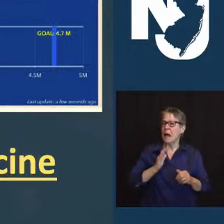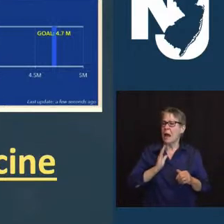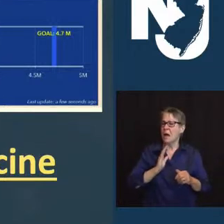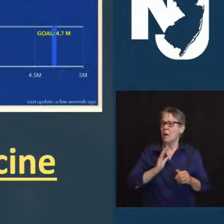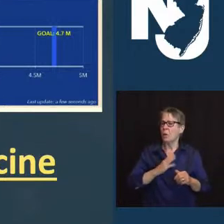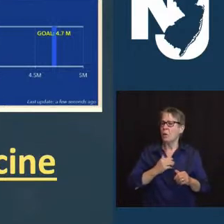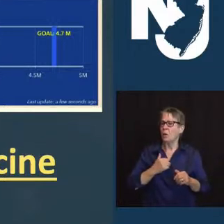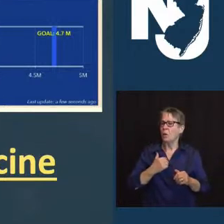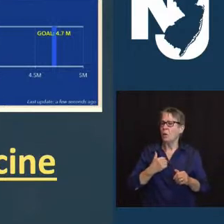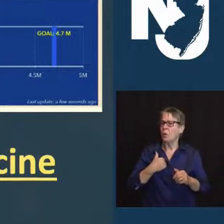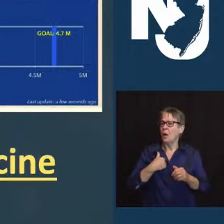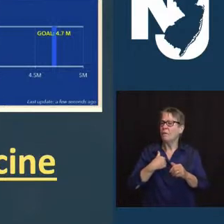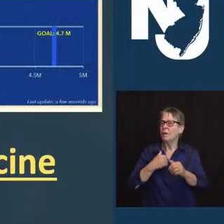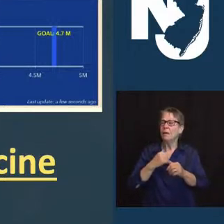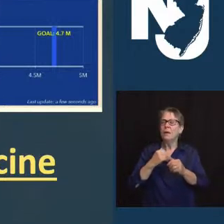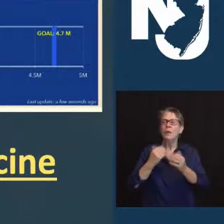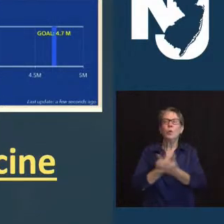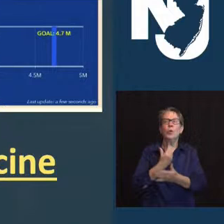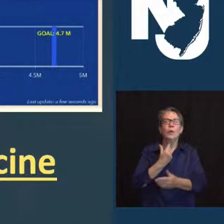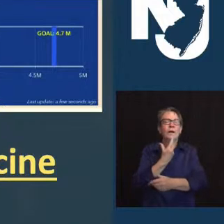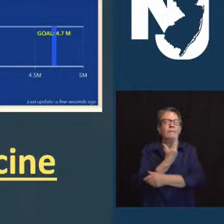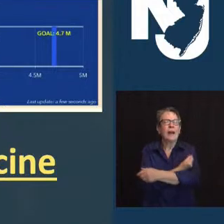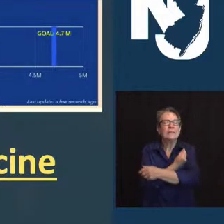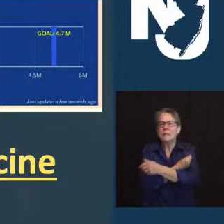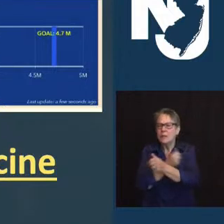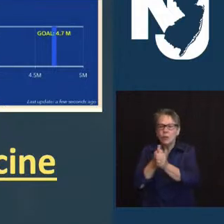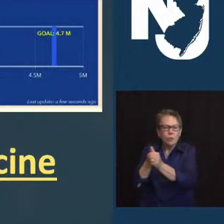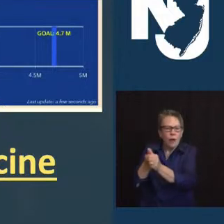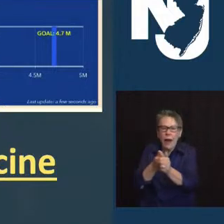our information hub at